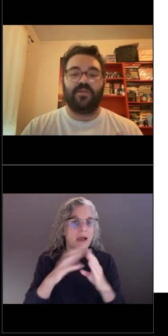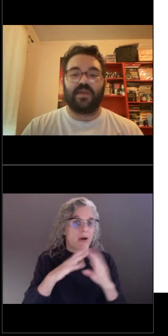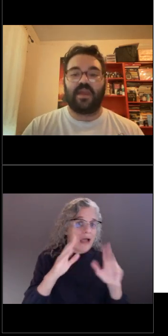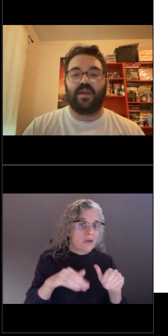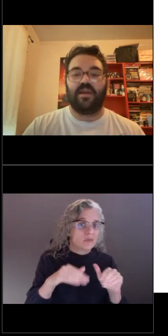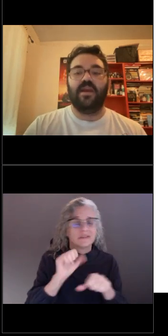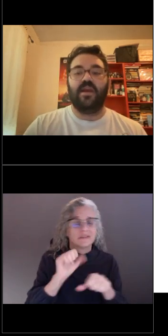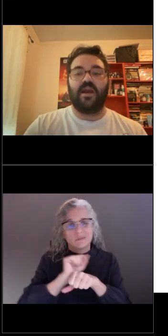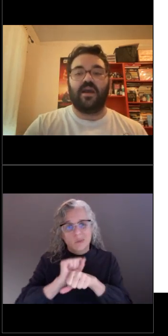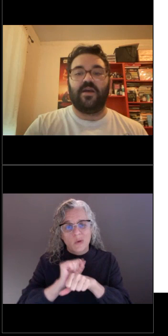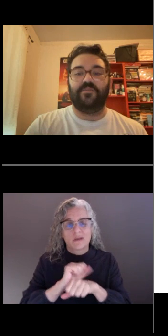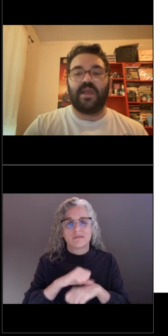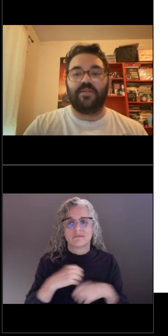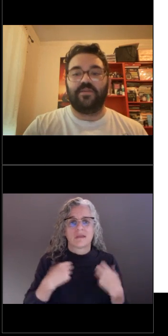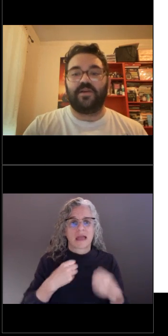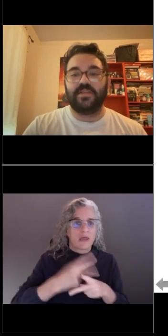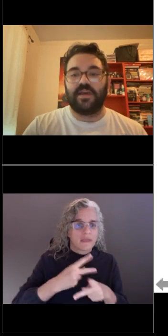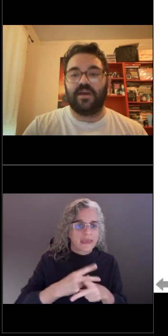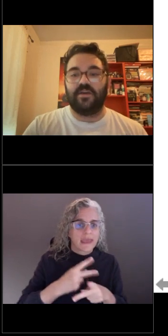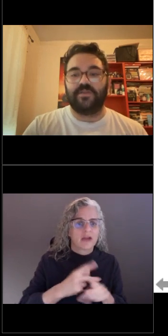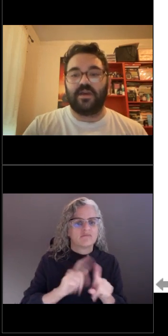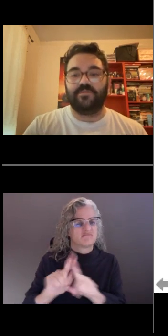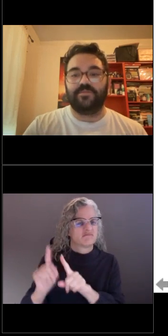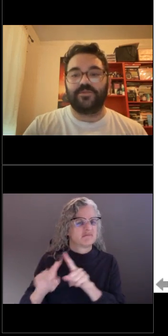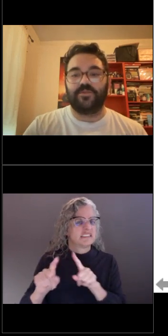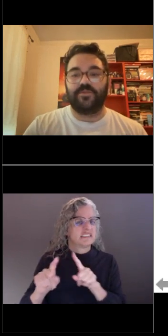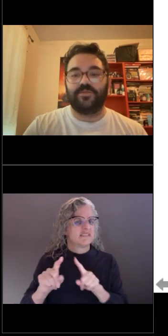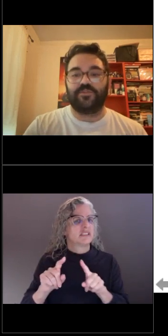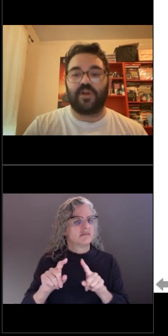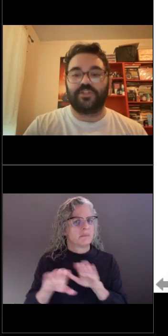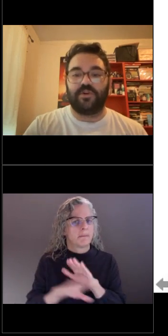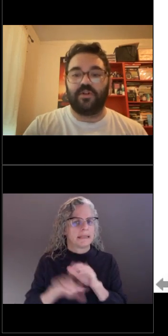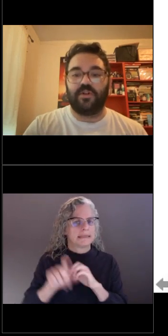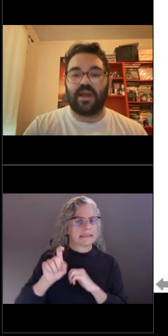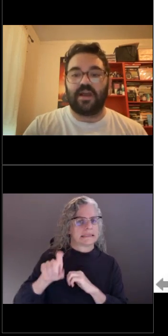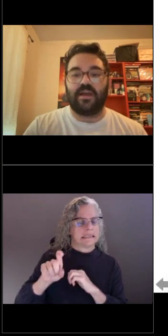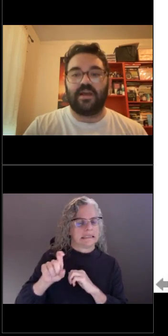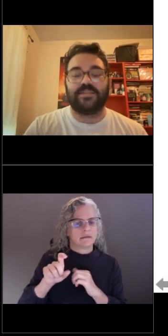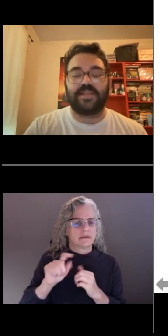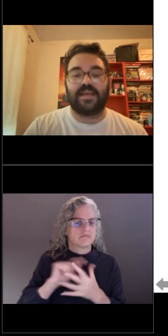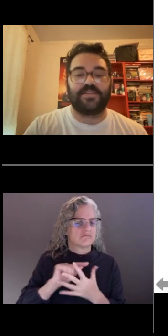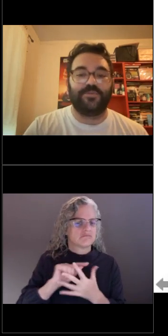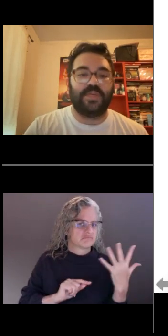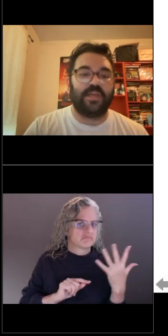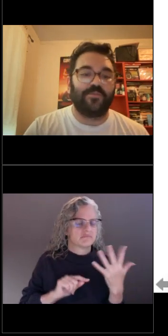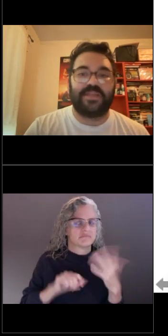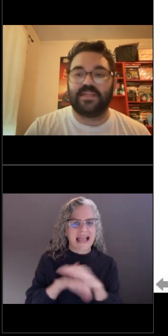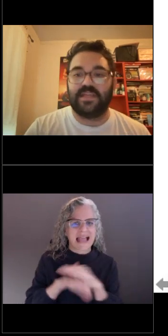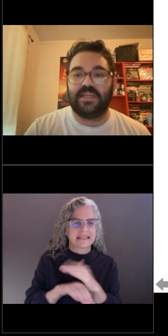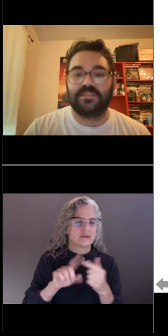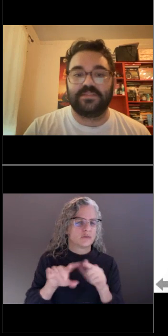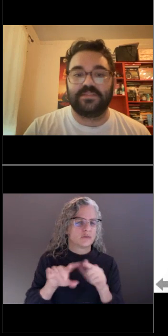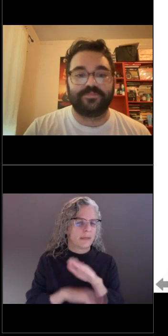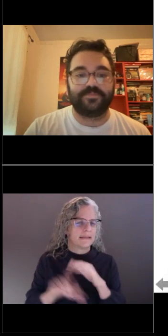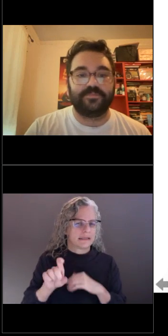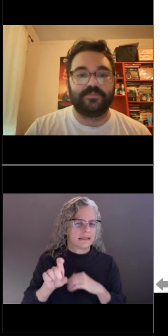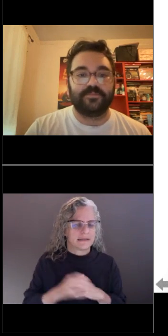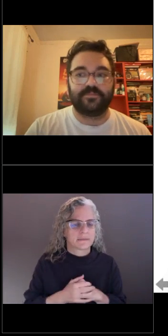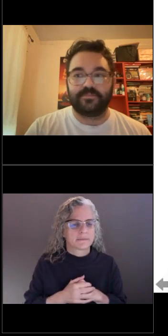employment, healthcare, and other kinds of sort of structural access to meeting their basic